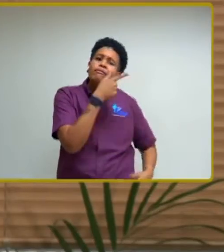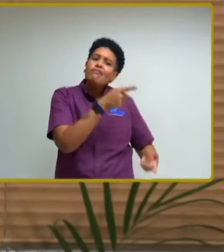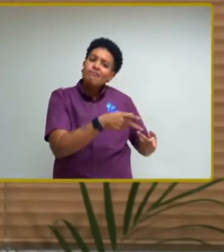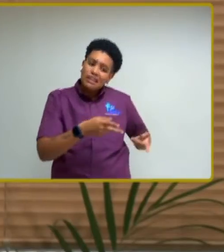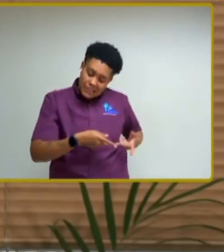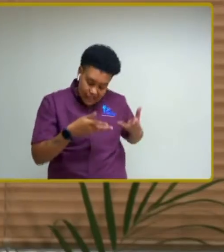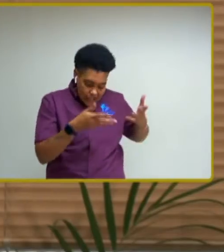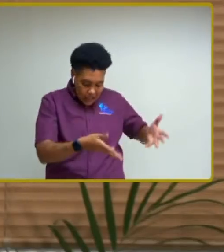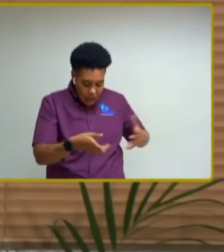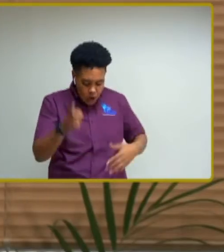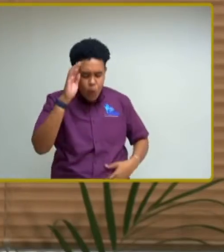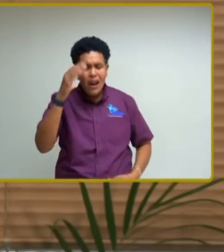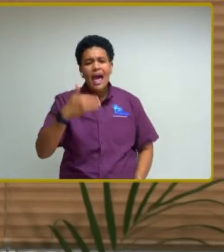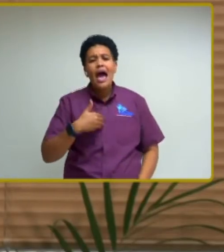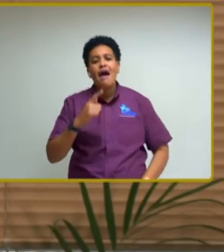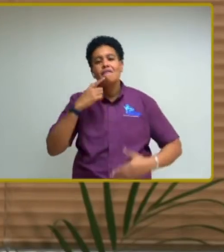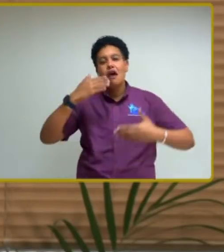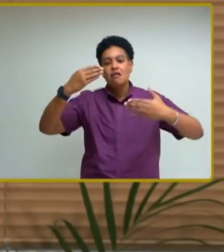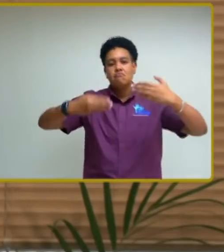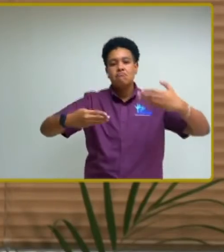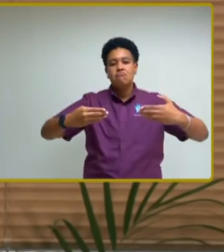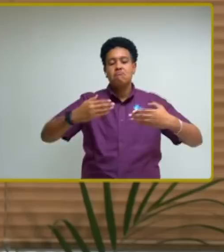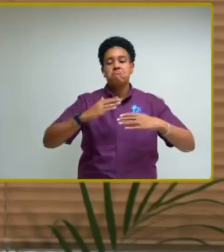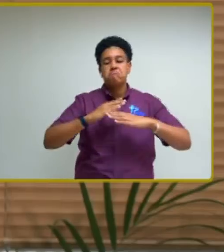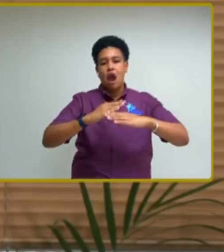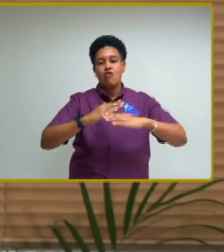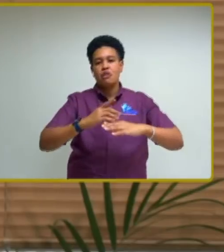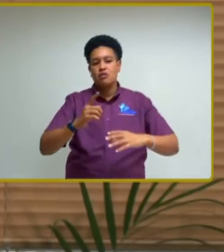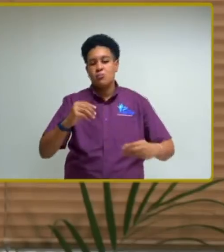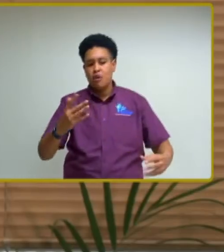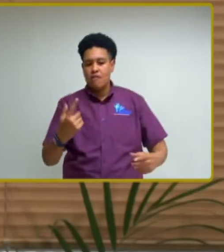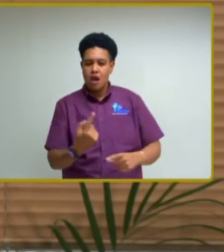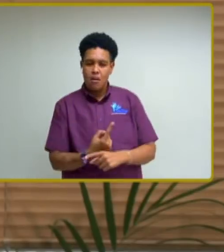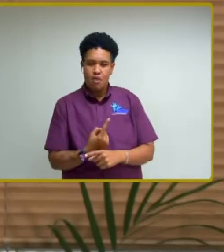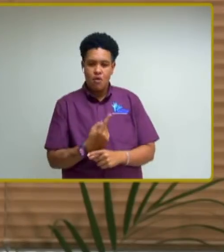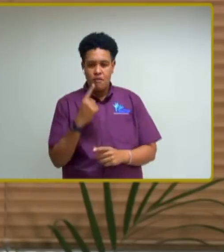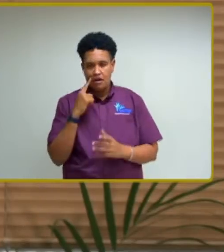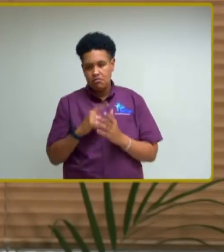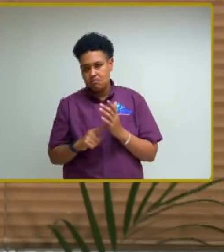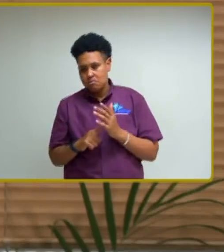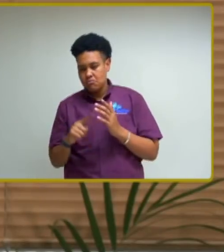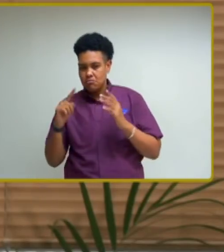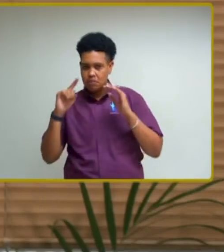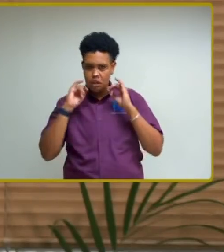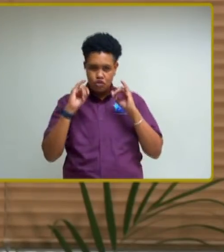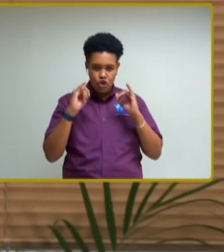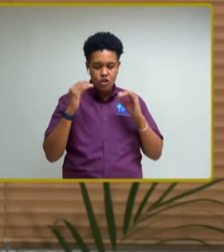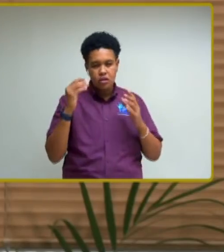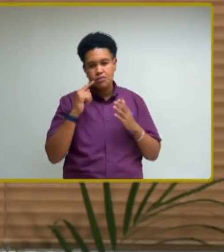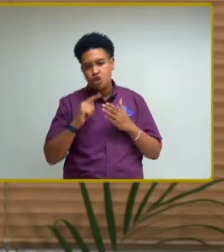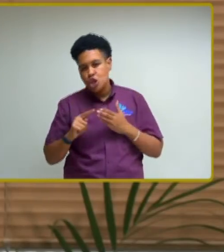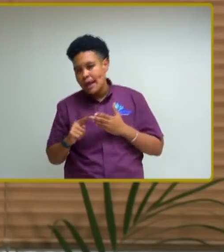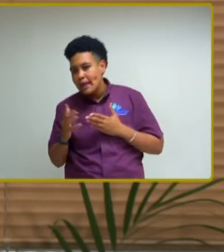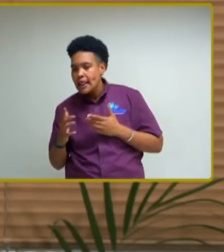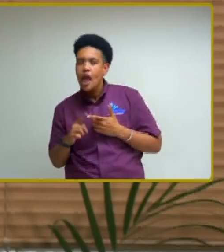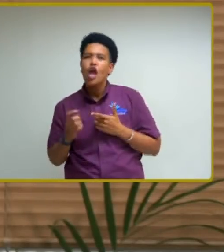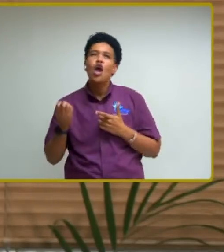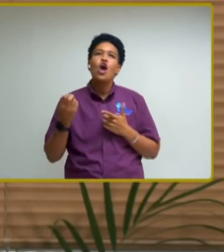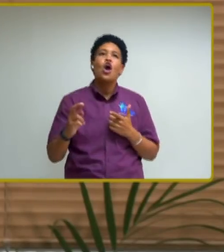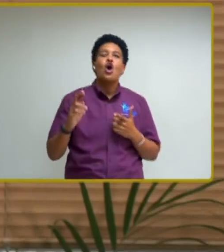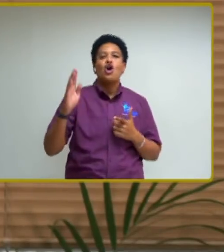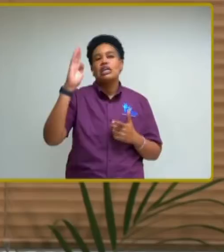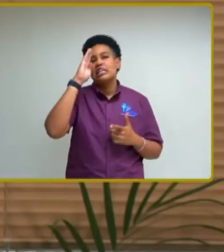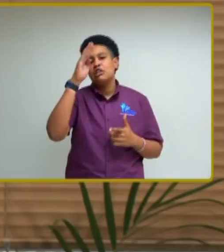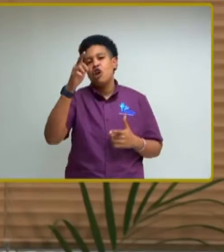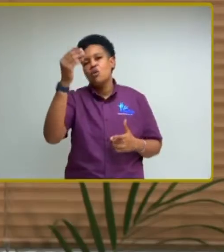facility, you will have a barrier there that provides appropriate instructions, whether checking or